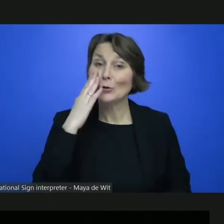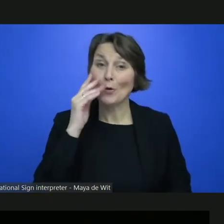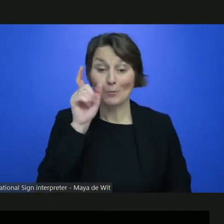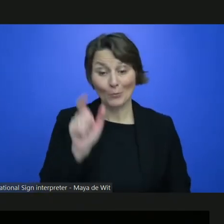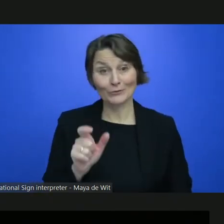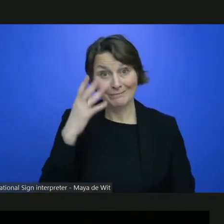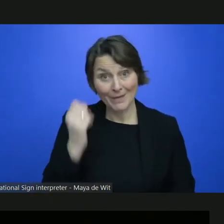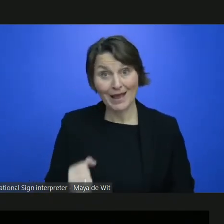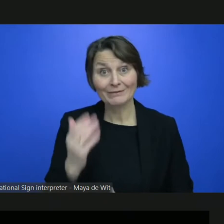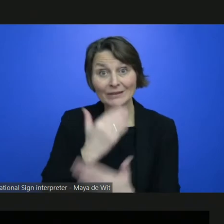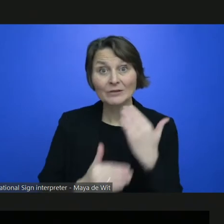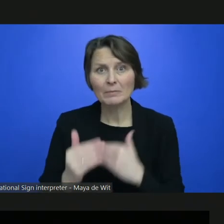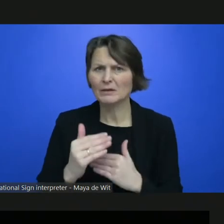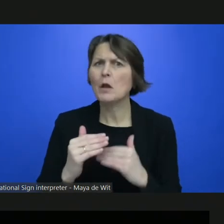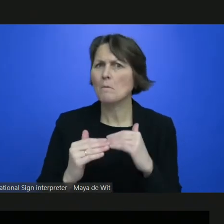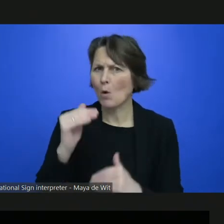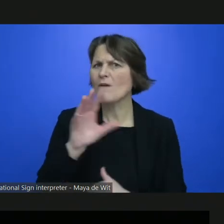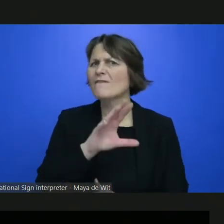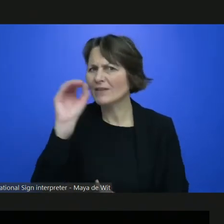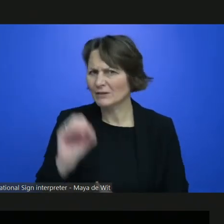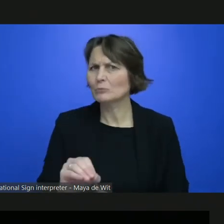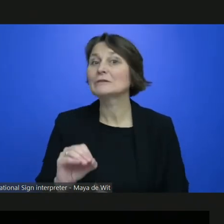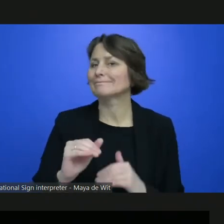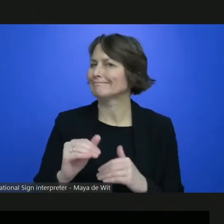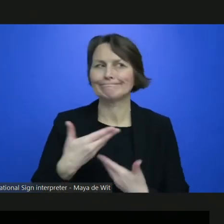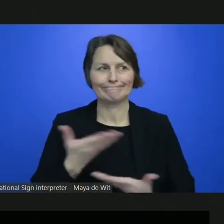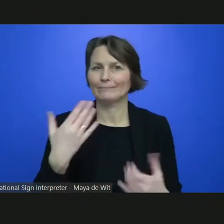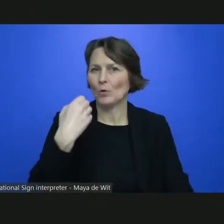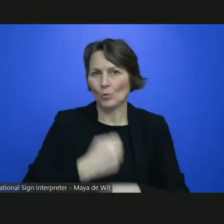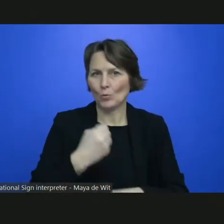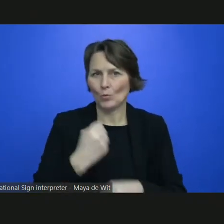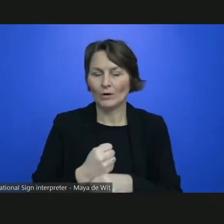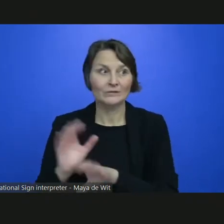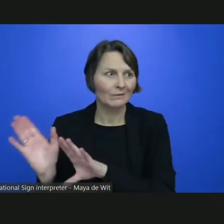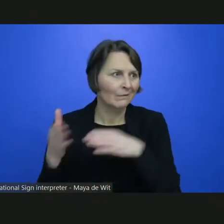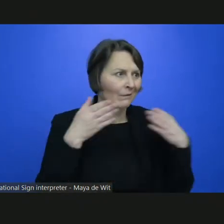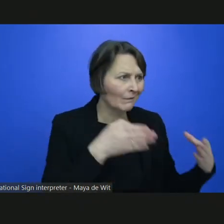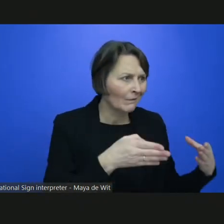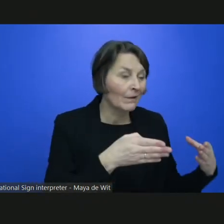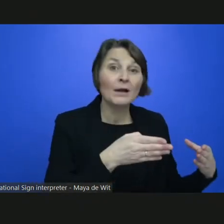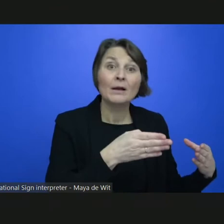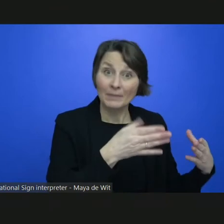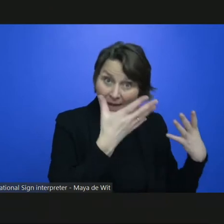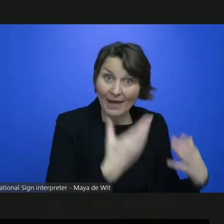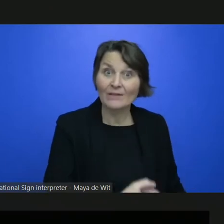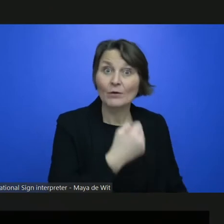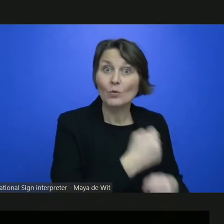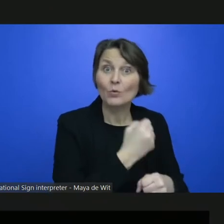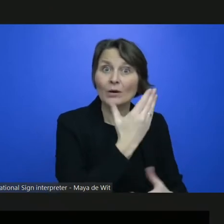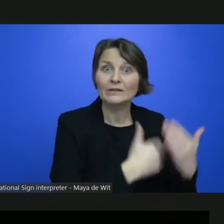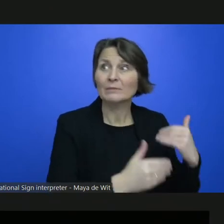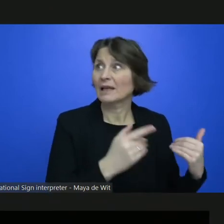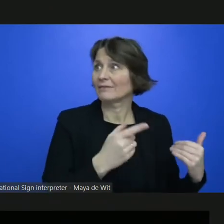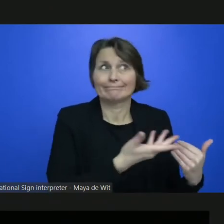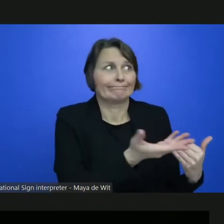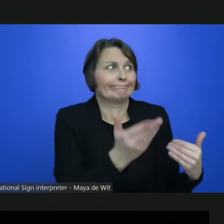HR technology focuses on data regarding people in work, well, I guess it's safe to say that if you aren't in the database, you